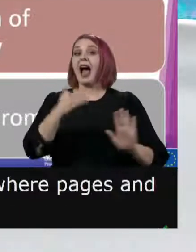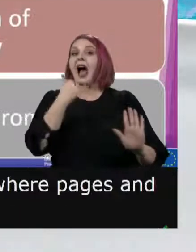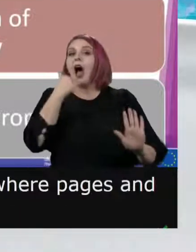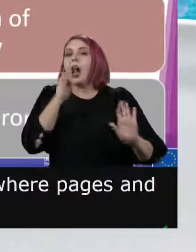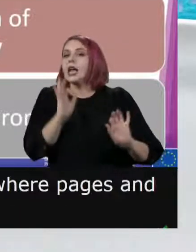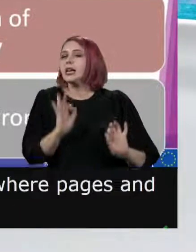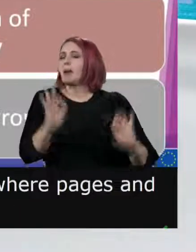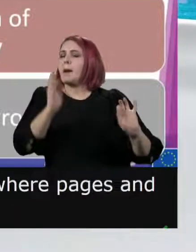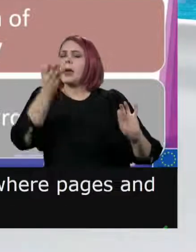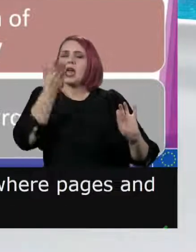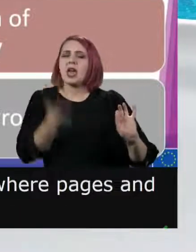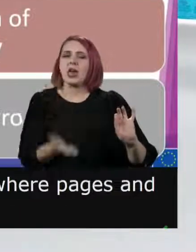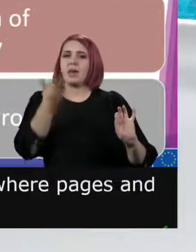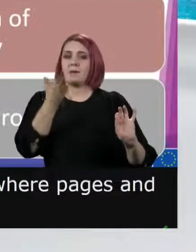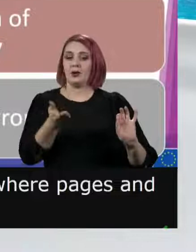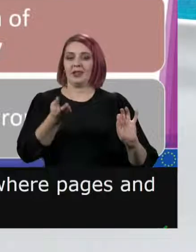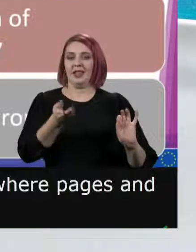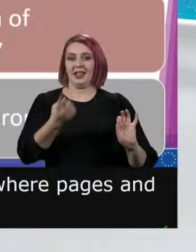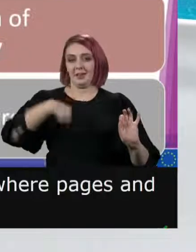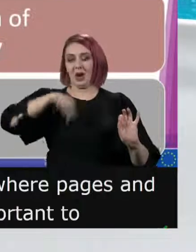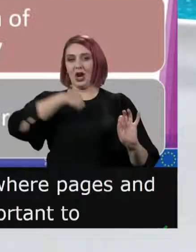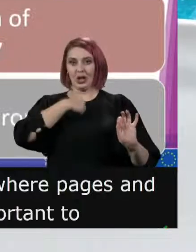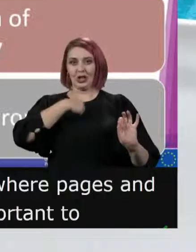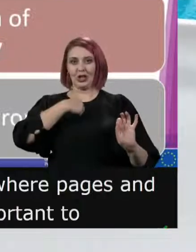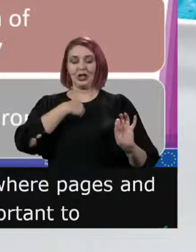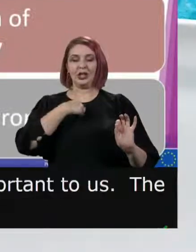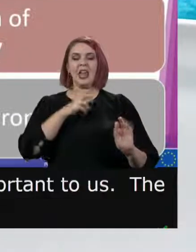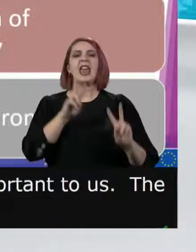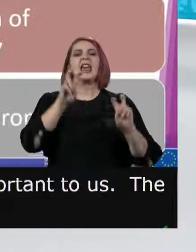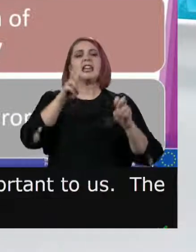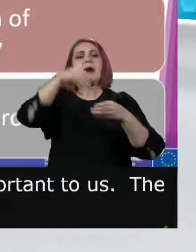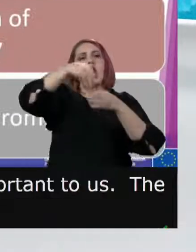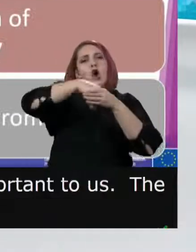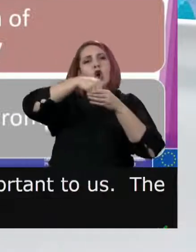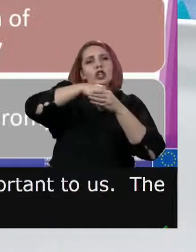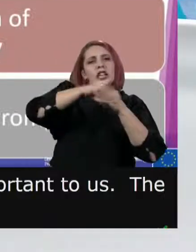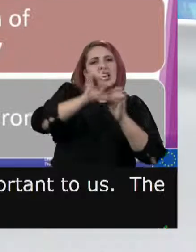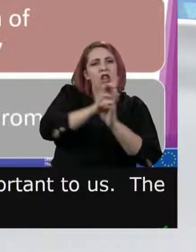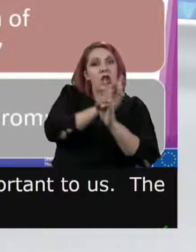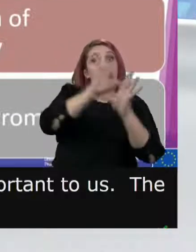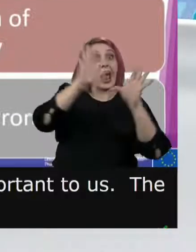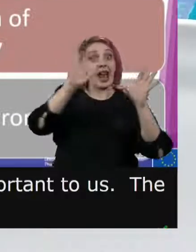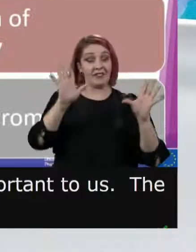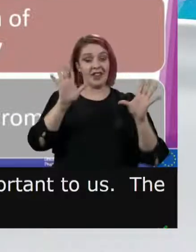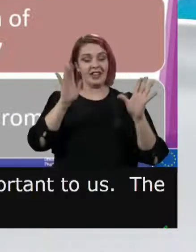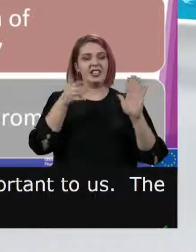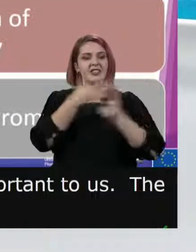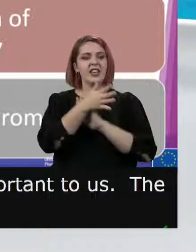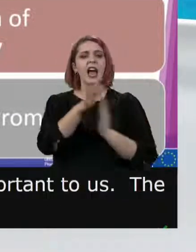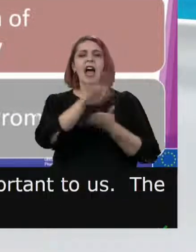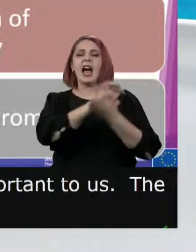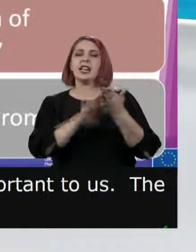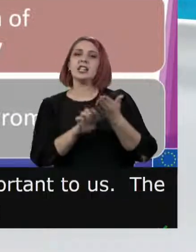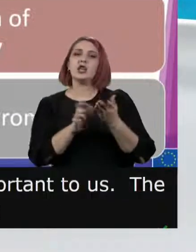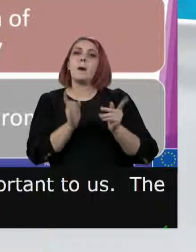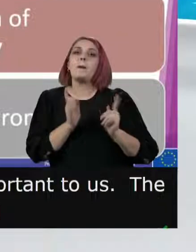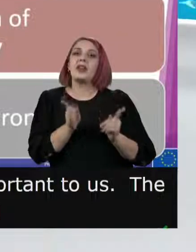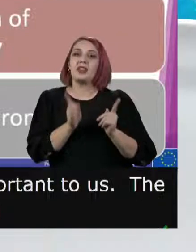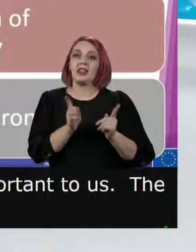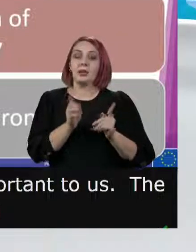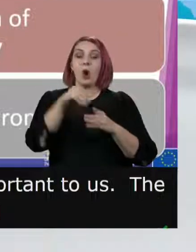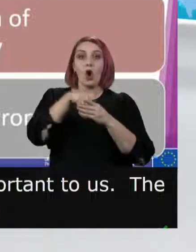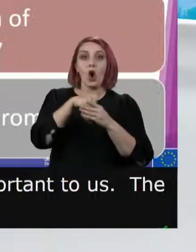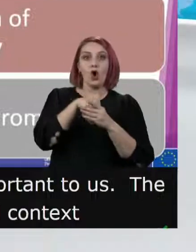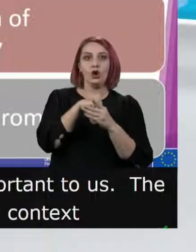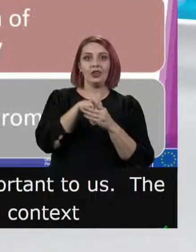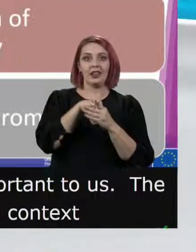idea of content clarification, of predictive text and context, of